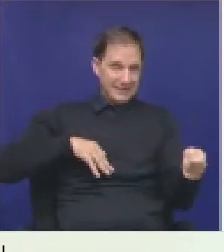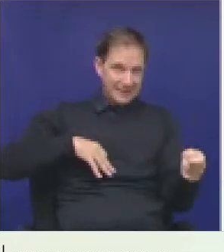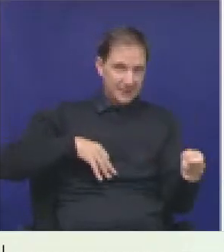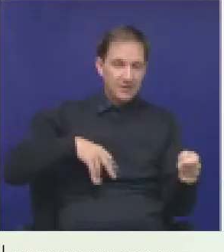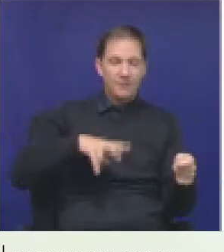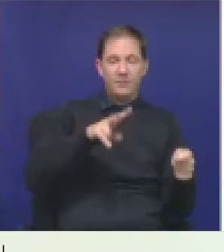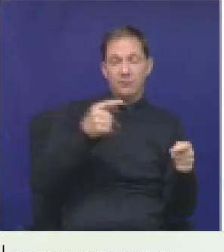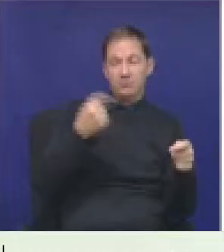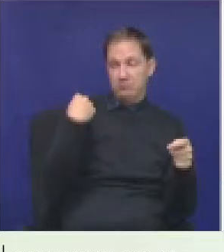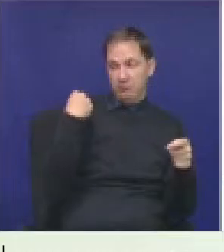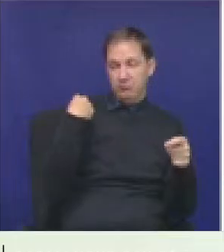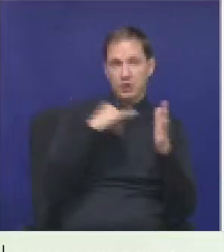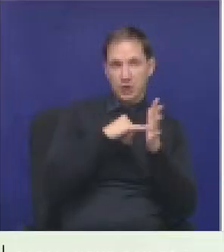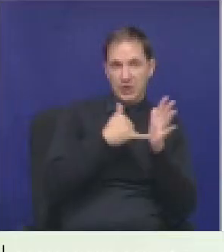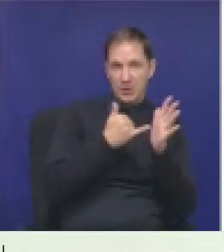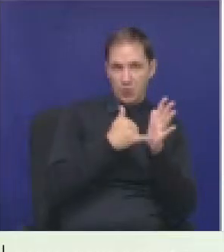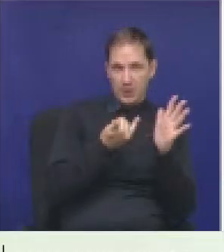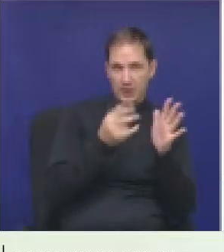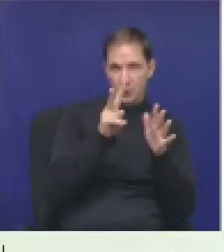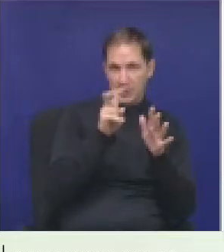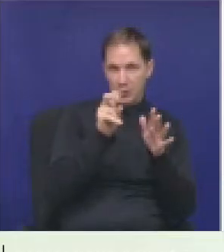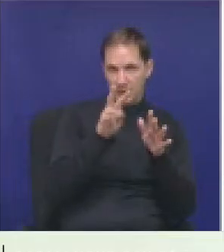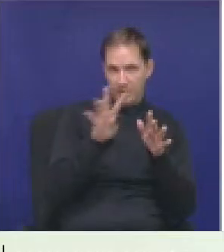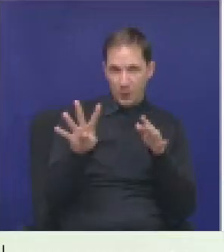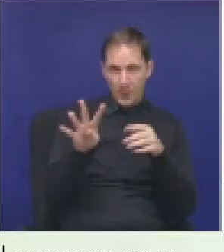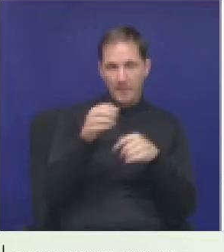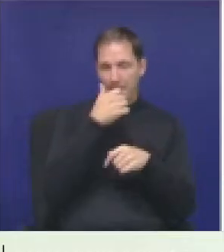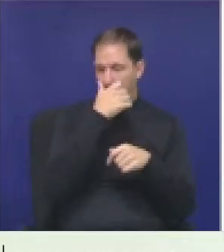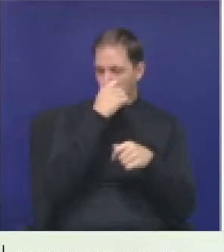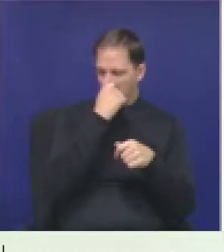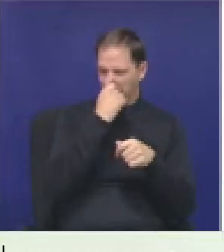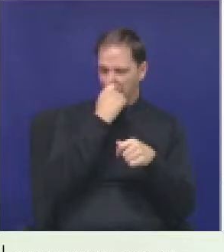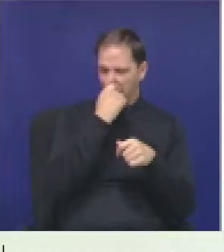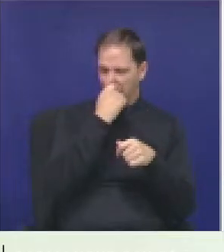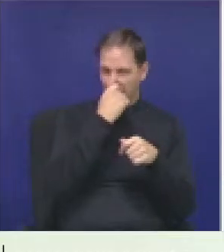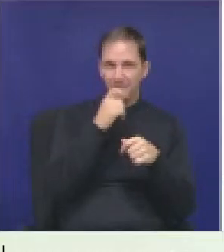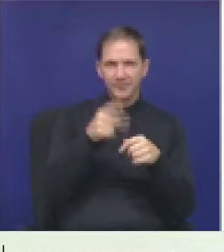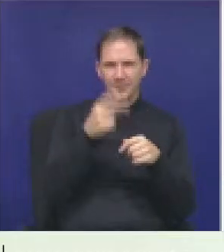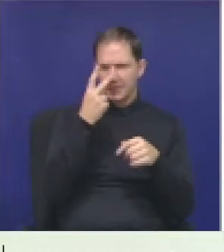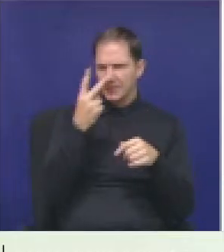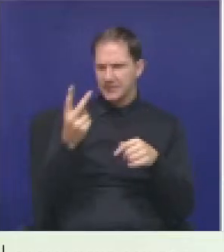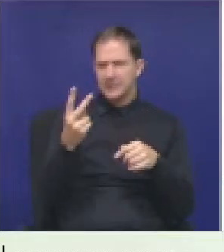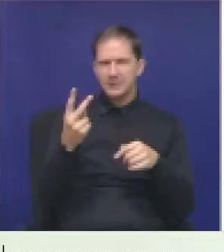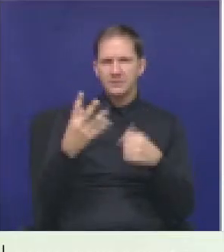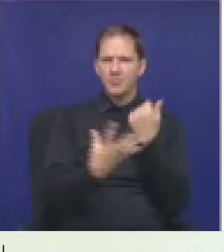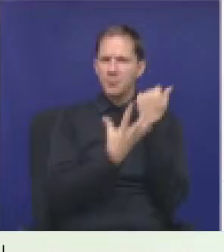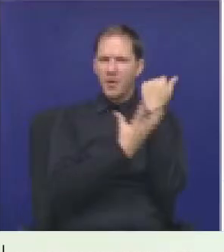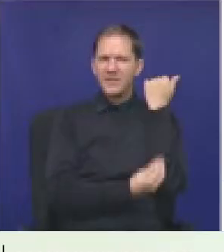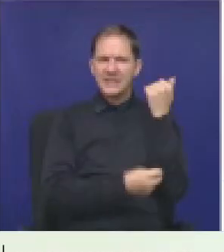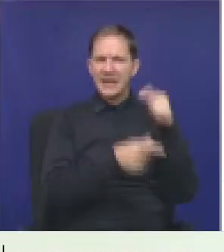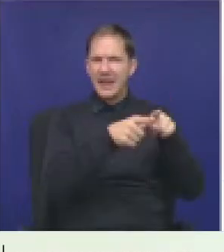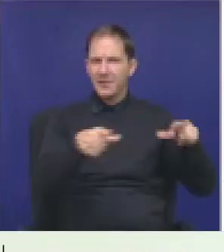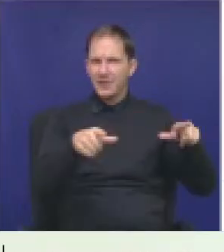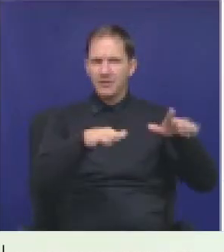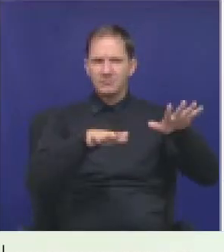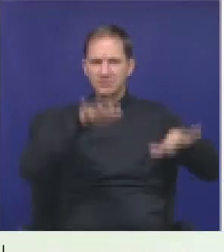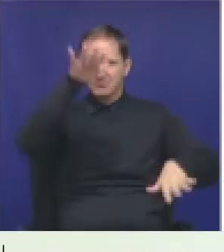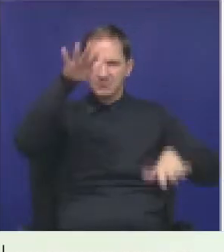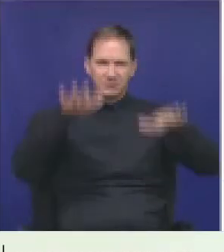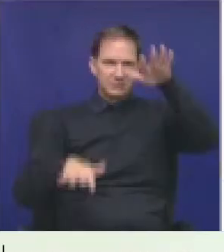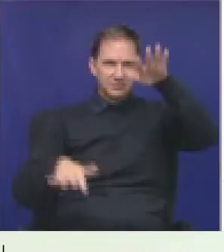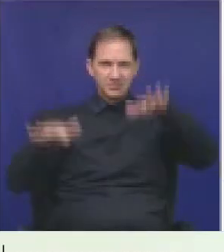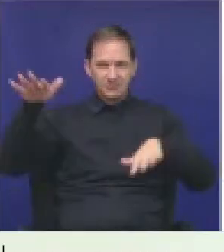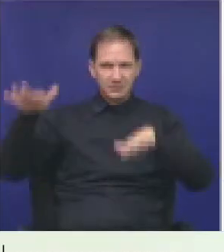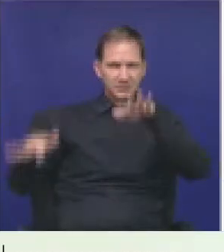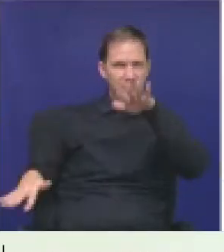2024. This survey provides crucial information on poverty levels in the country and informs the new basket of goods and services